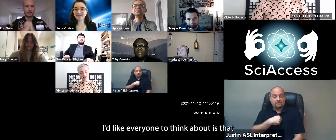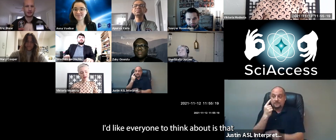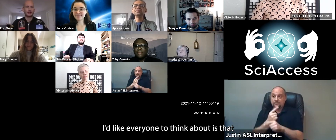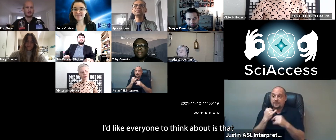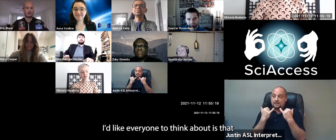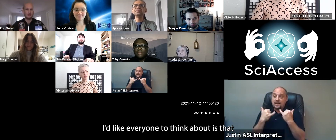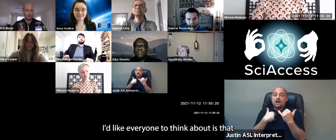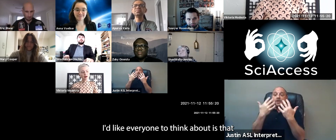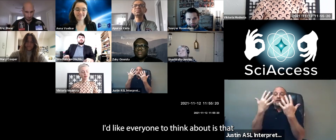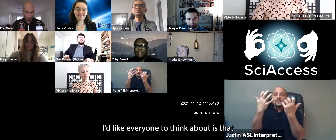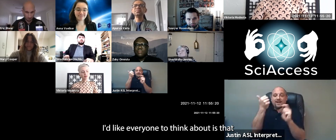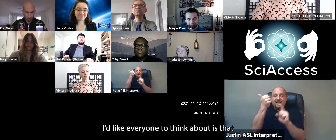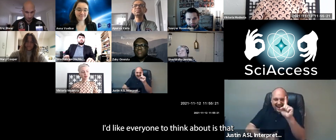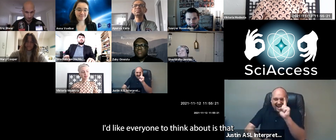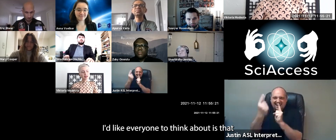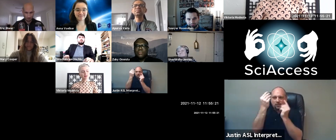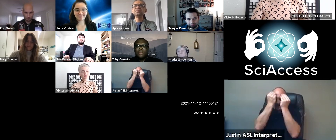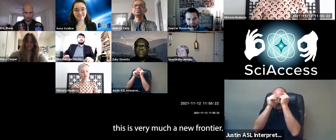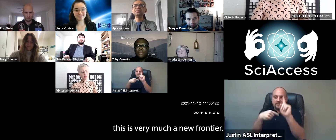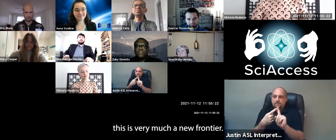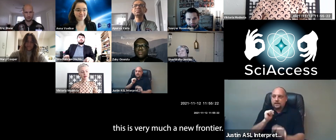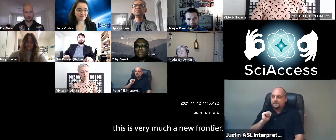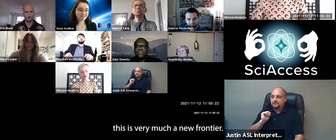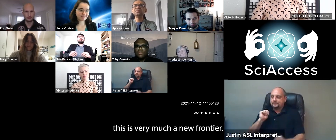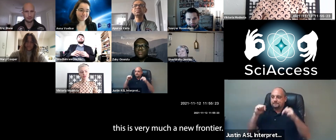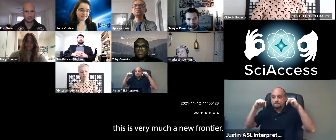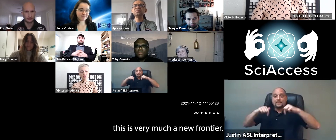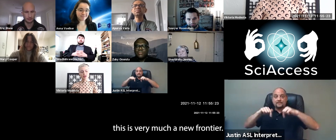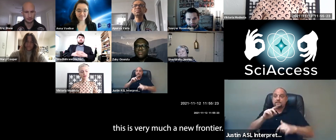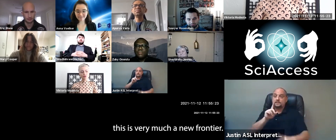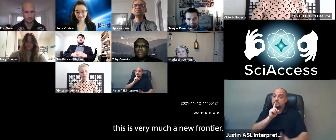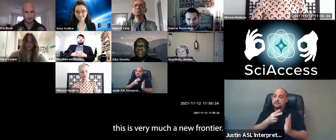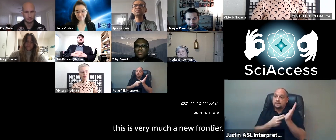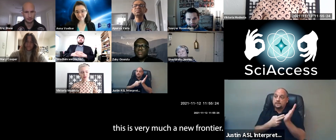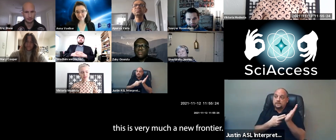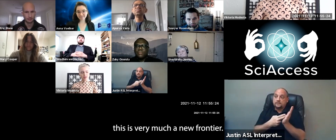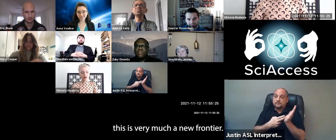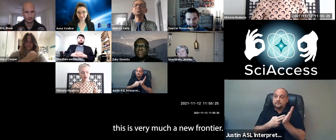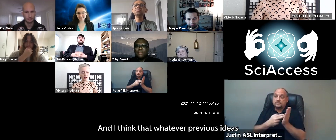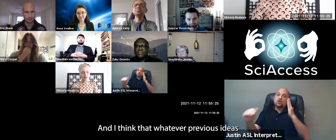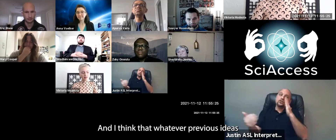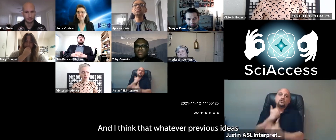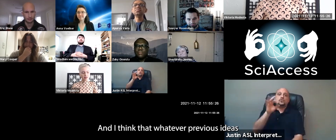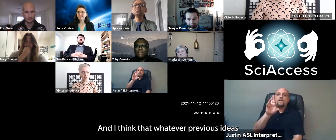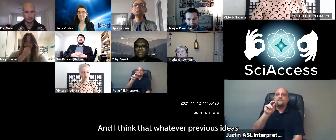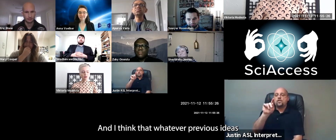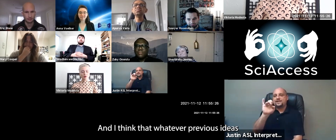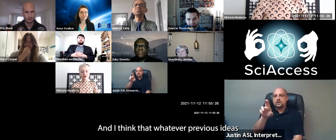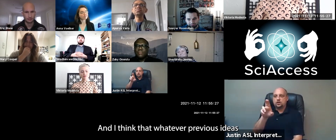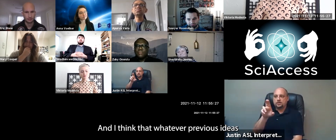I'd like everyone to think about, is that, this is very much a new frontier. And I think